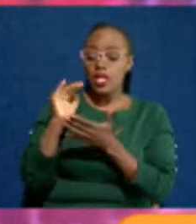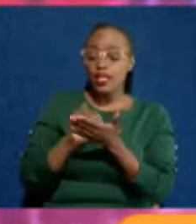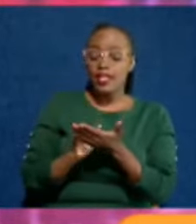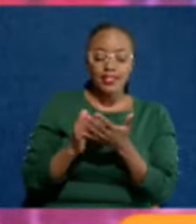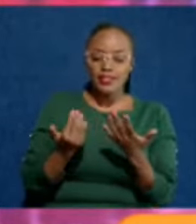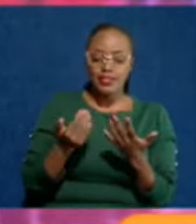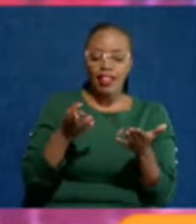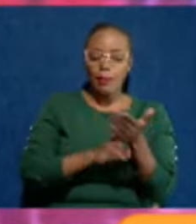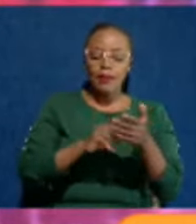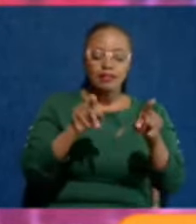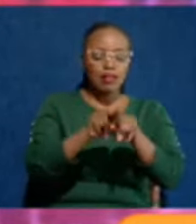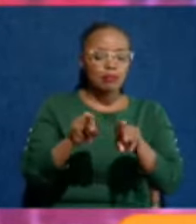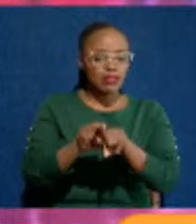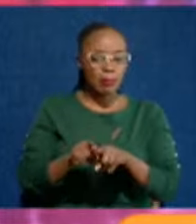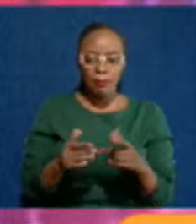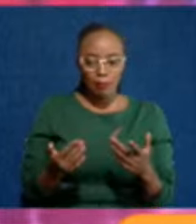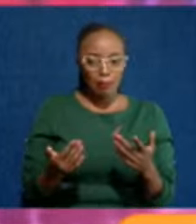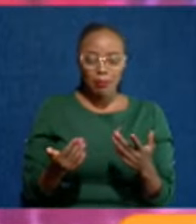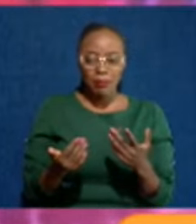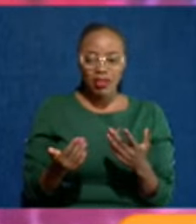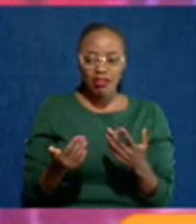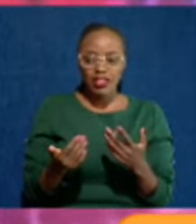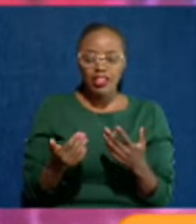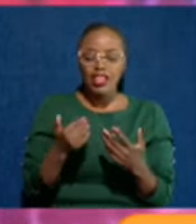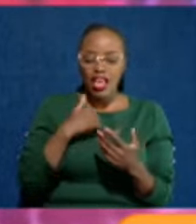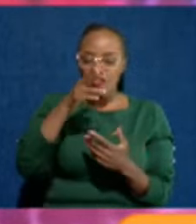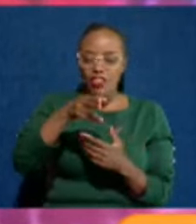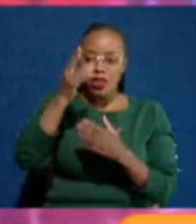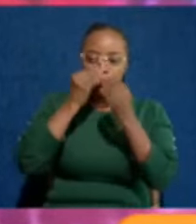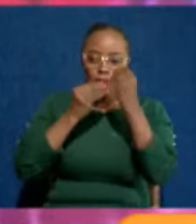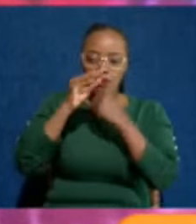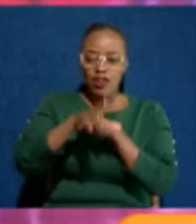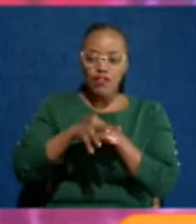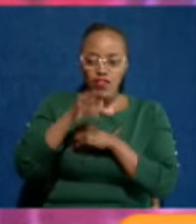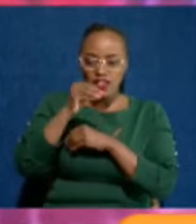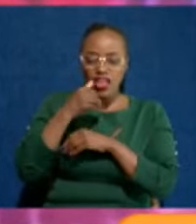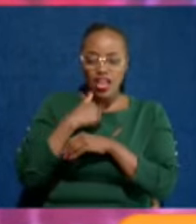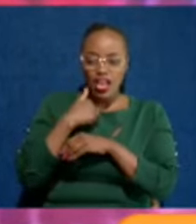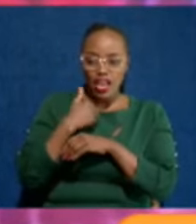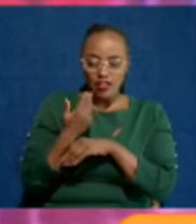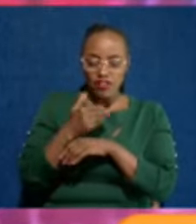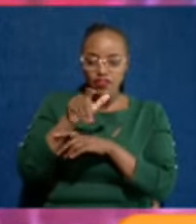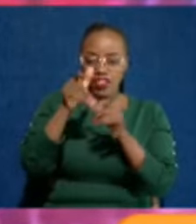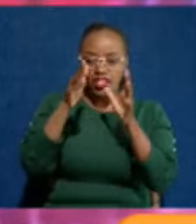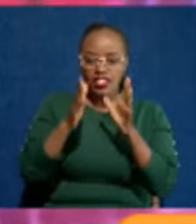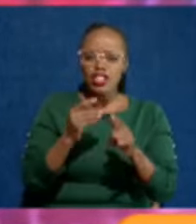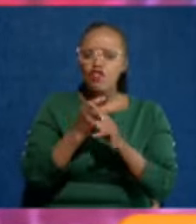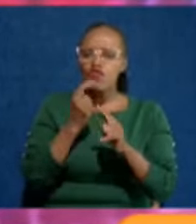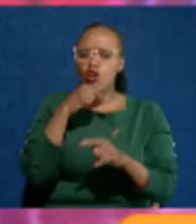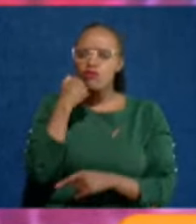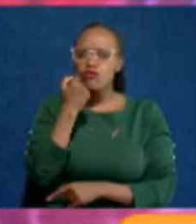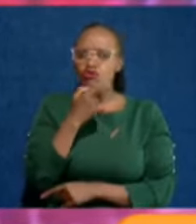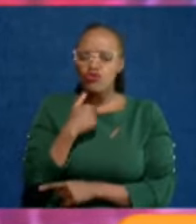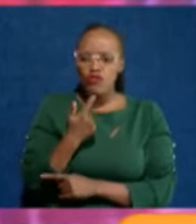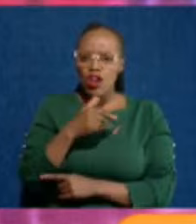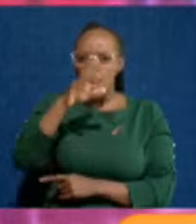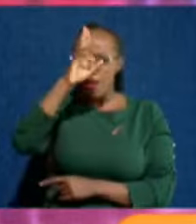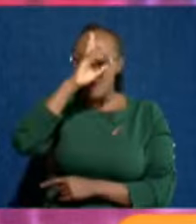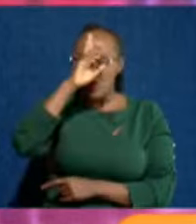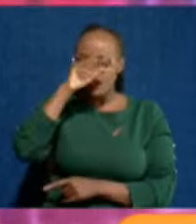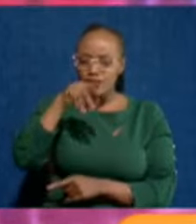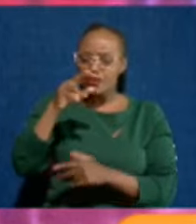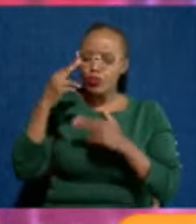Like you've been saying, pass the buck. So if there's a tear gas canister that has been used on a journalist, it came from a